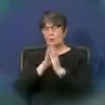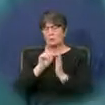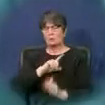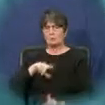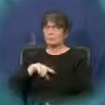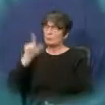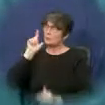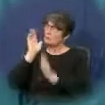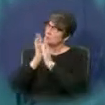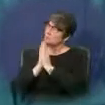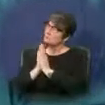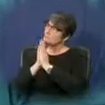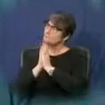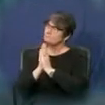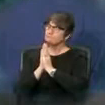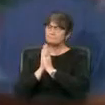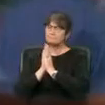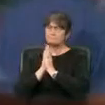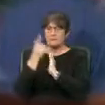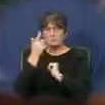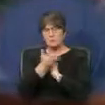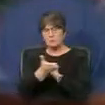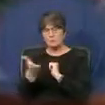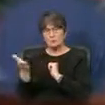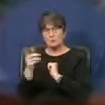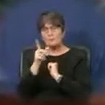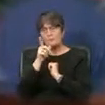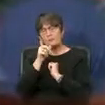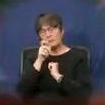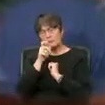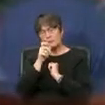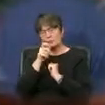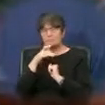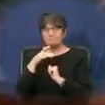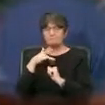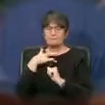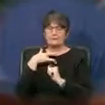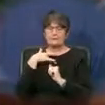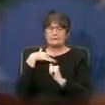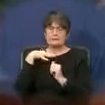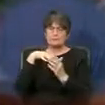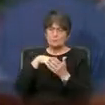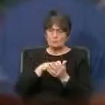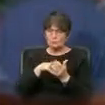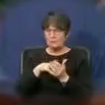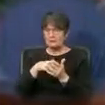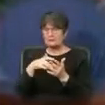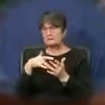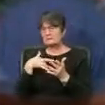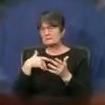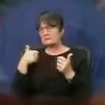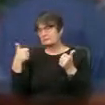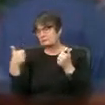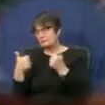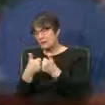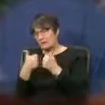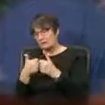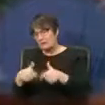Lord. Lord, hear our prayer. For those who are experiencing the weaknesses and challenges of life by